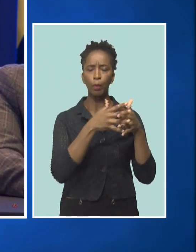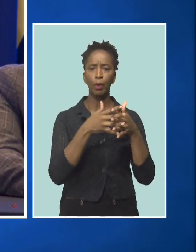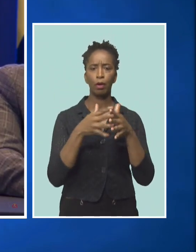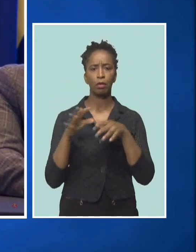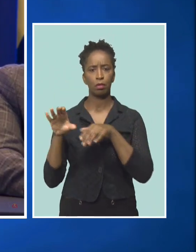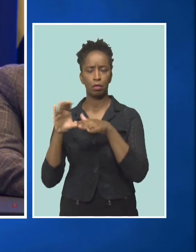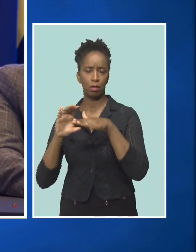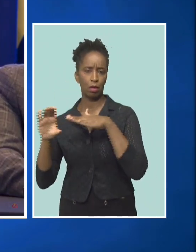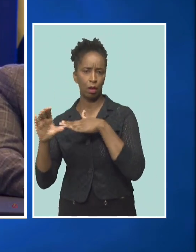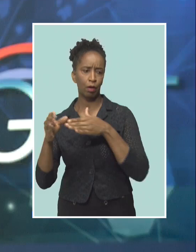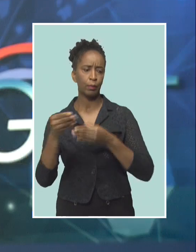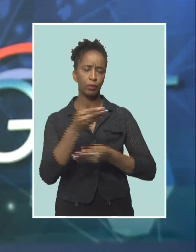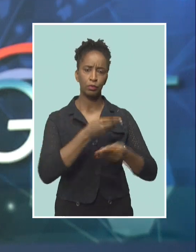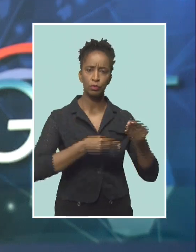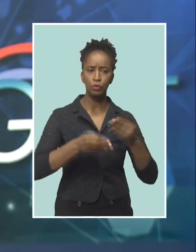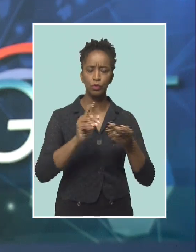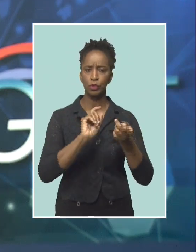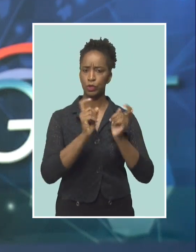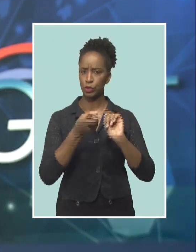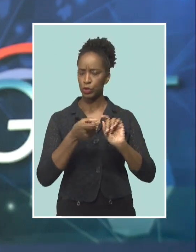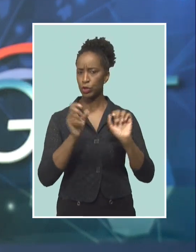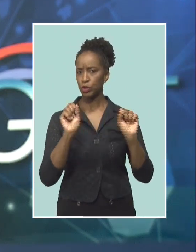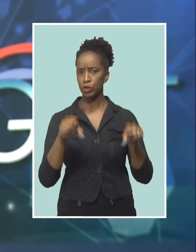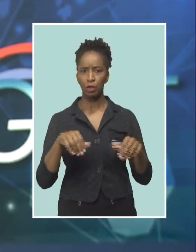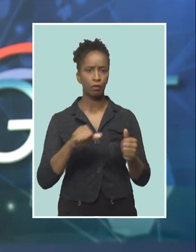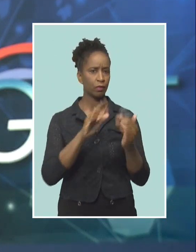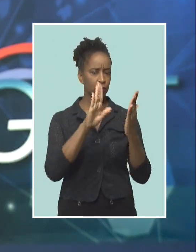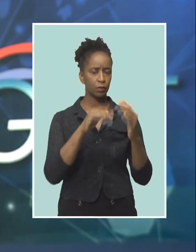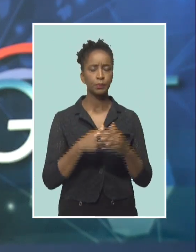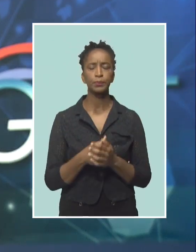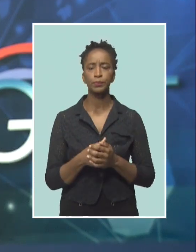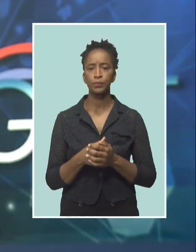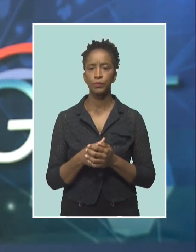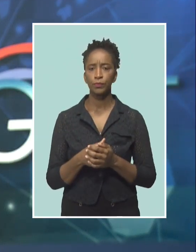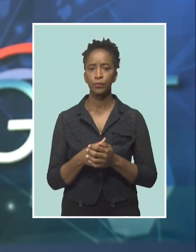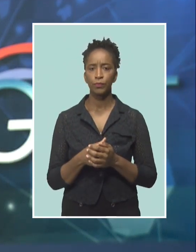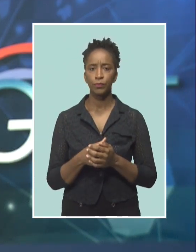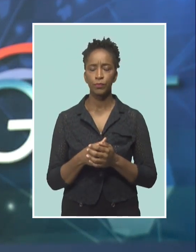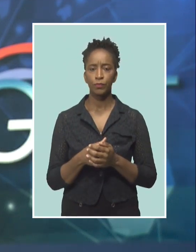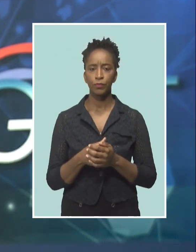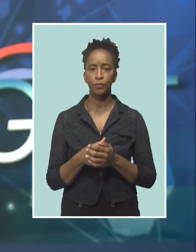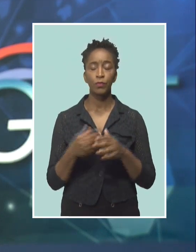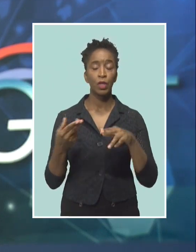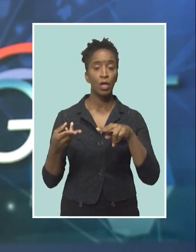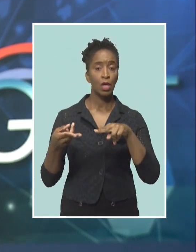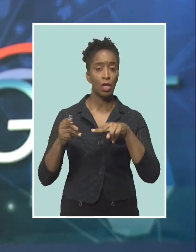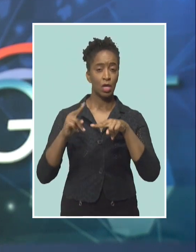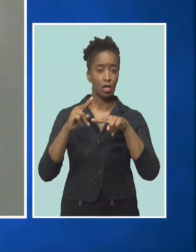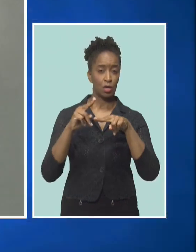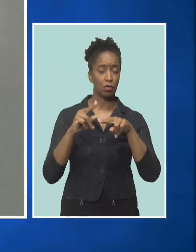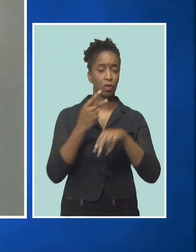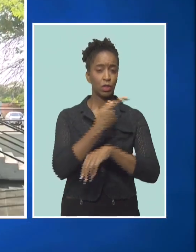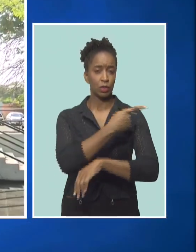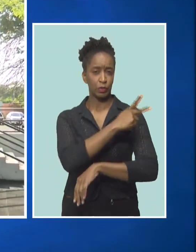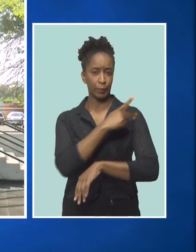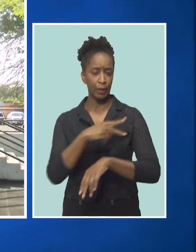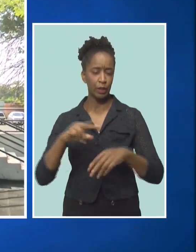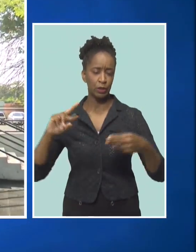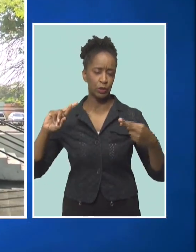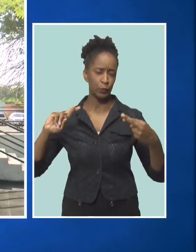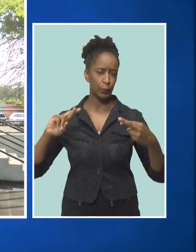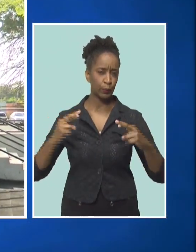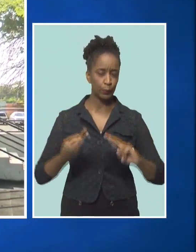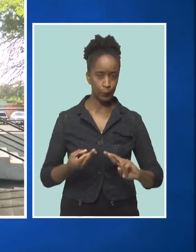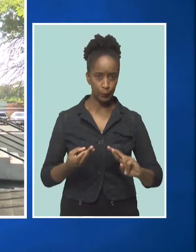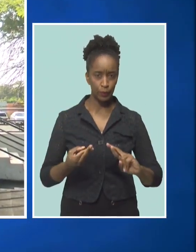in U.S. foreign policy. A rise in trauma cases is among the factors blamed for a surge in patients being